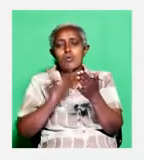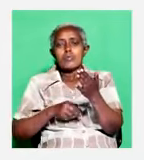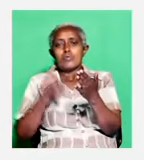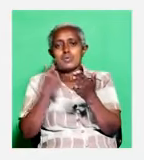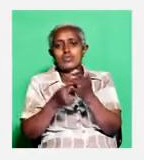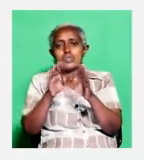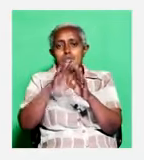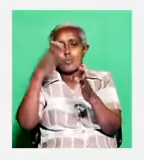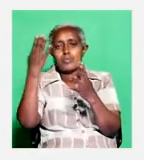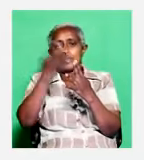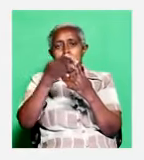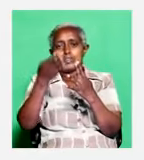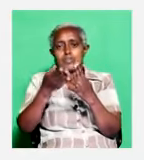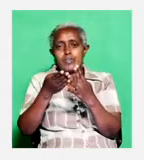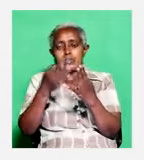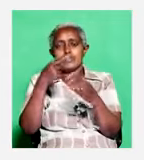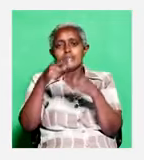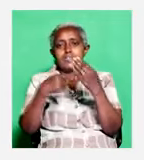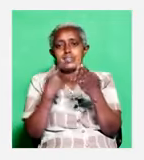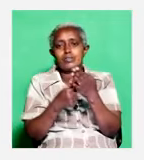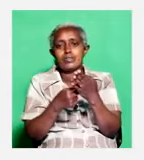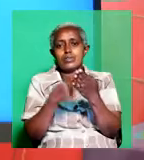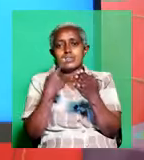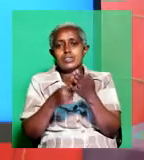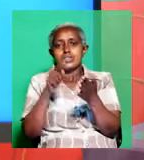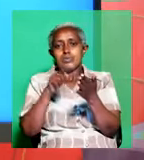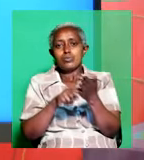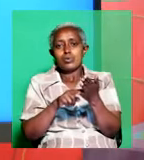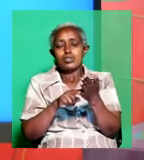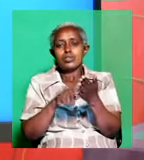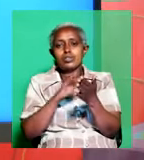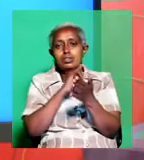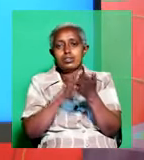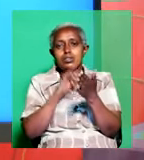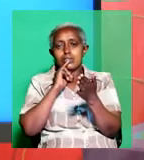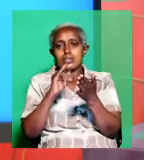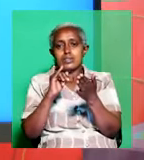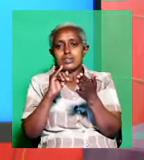of this open interval. Therefore, this point is